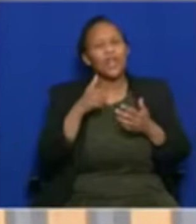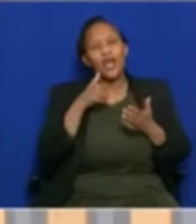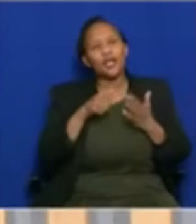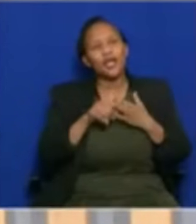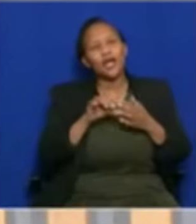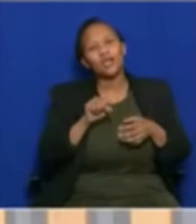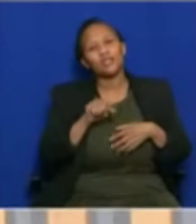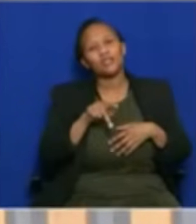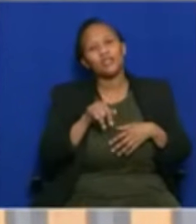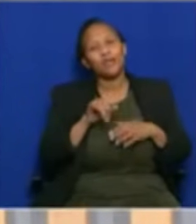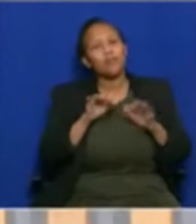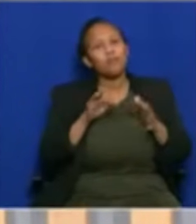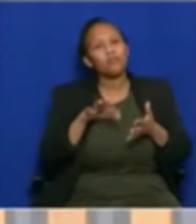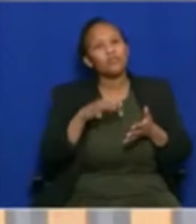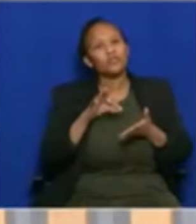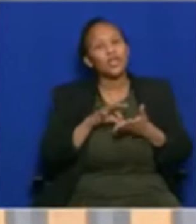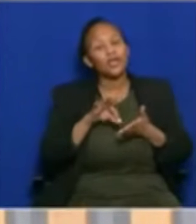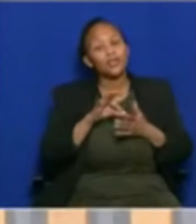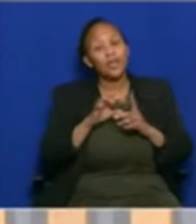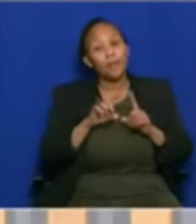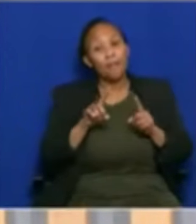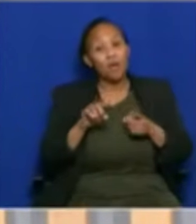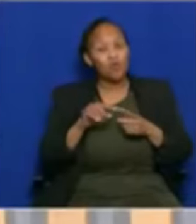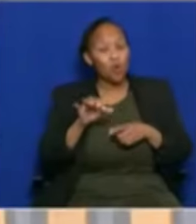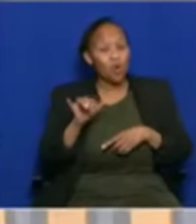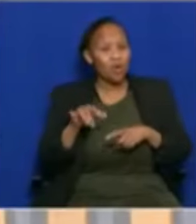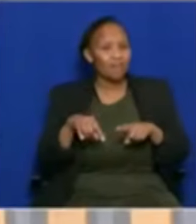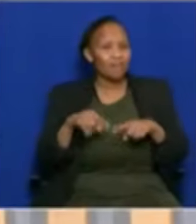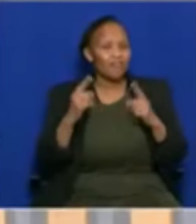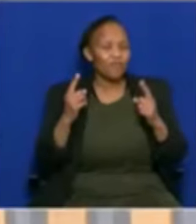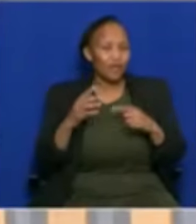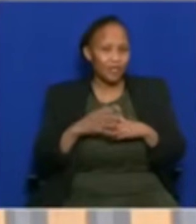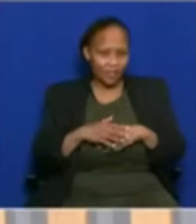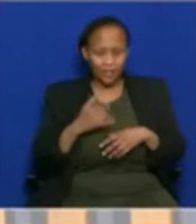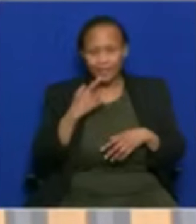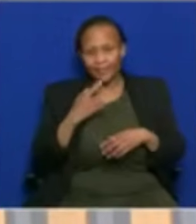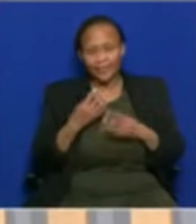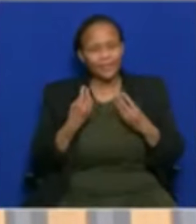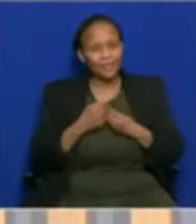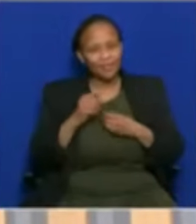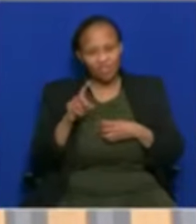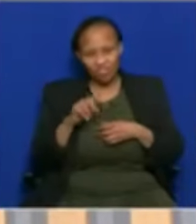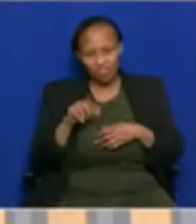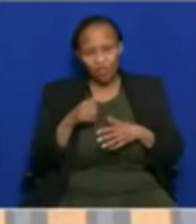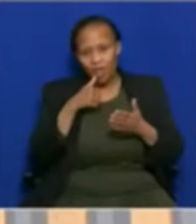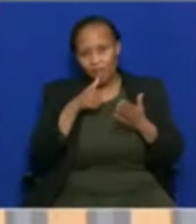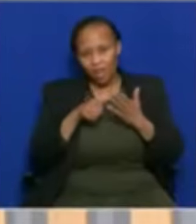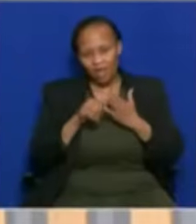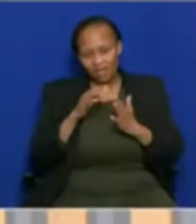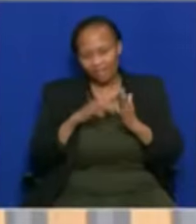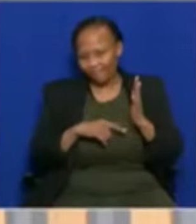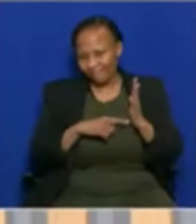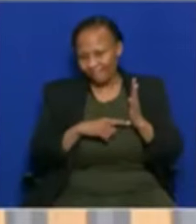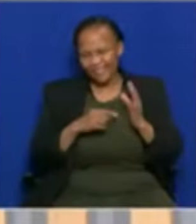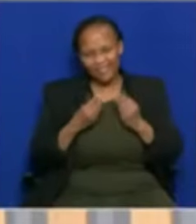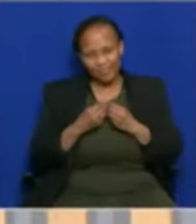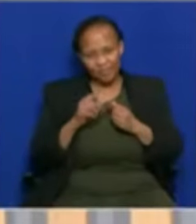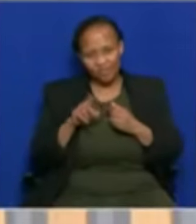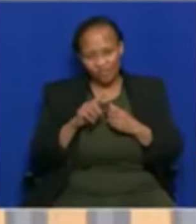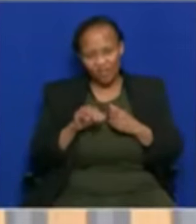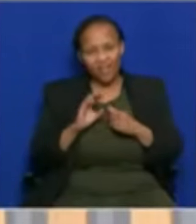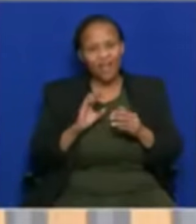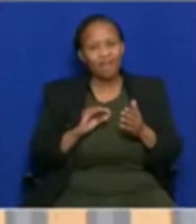You say something is wrong with this letter because it does not contain where